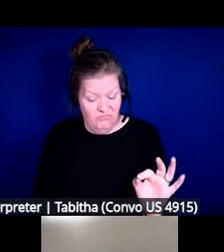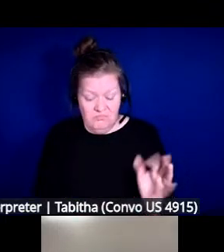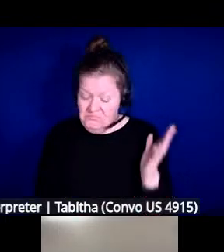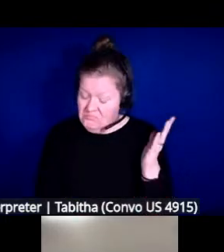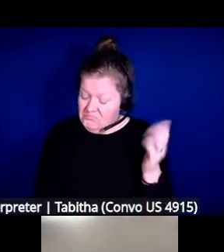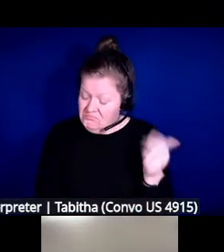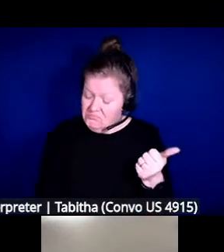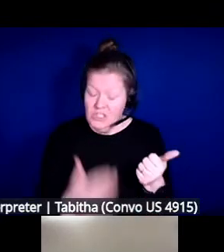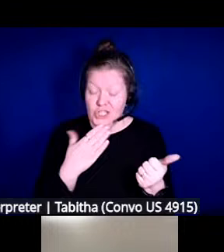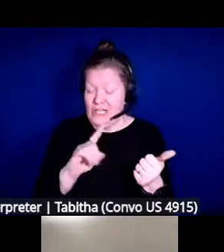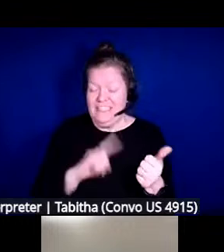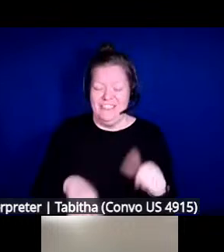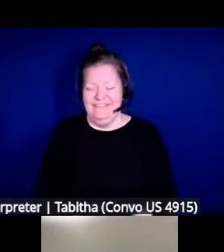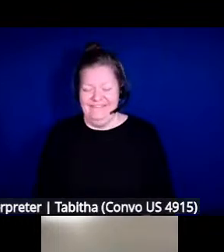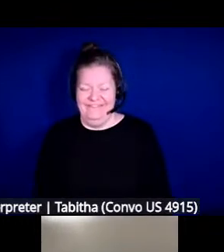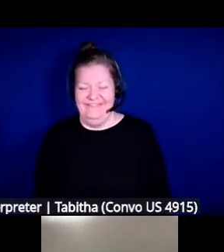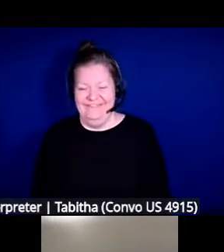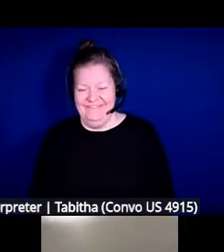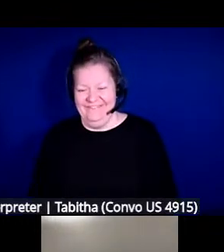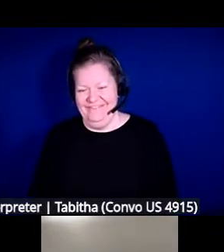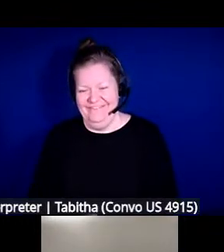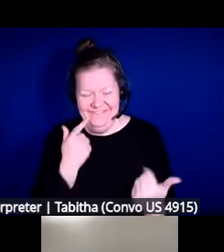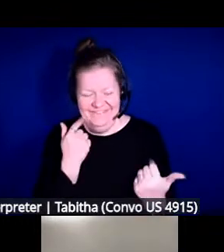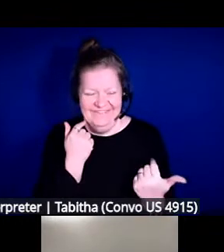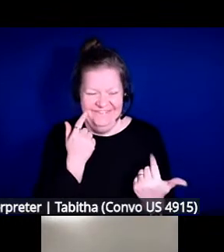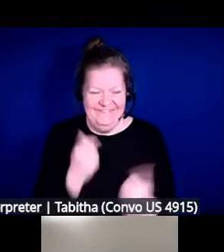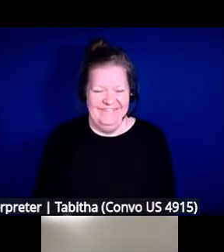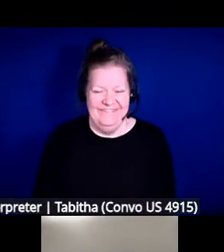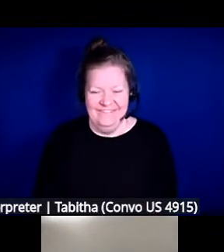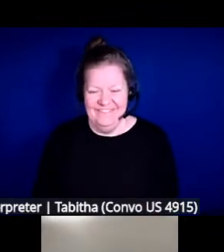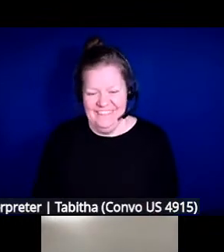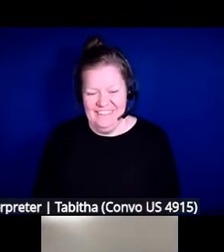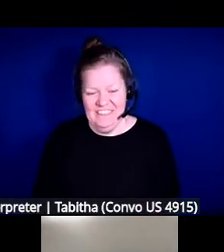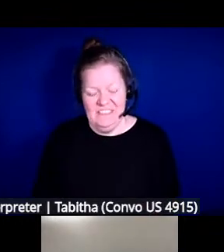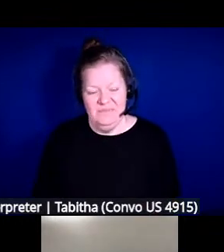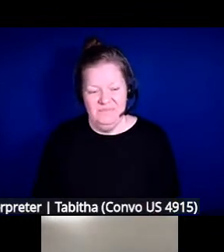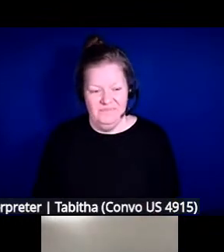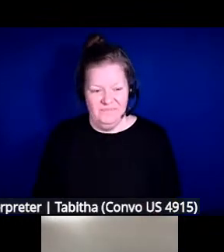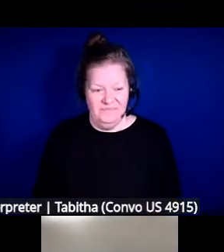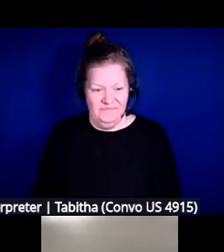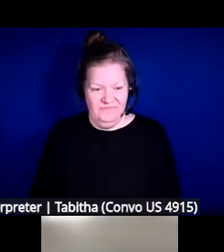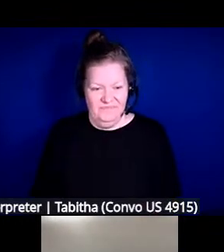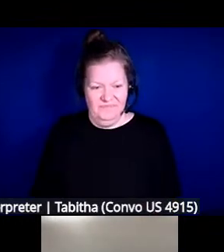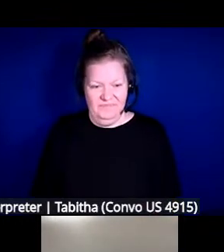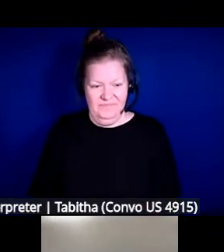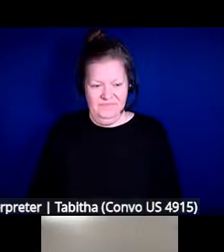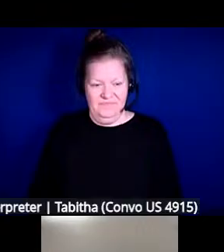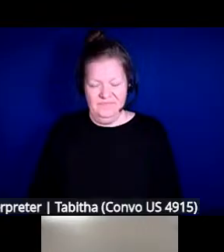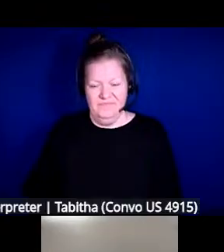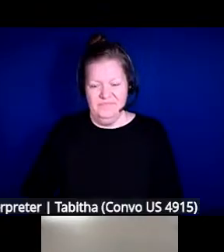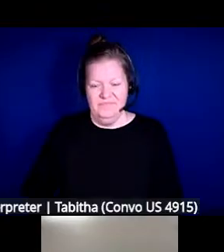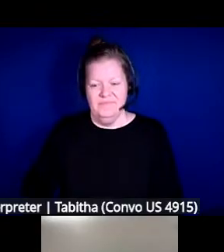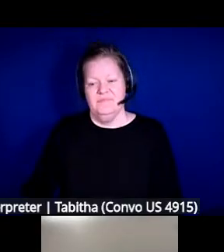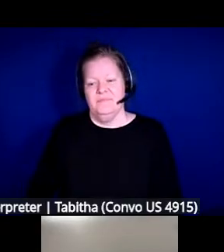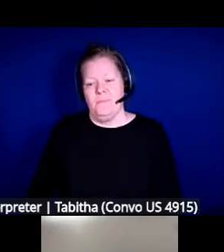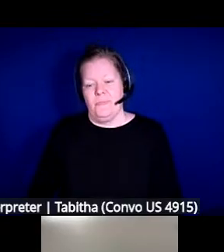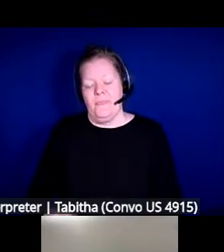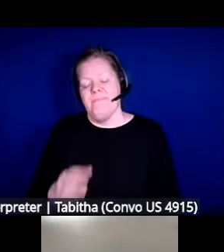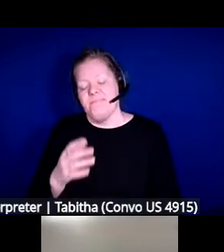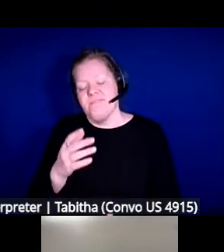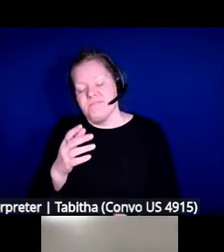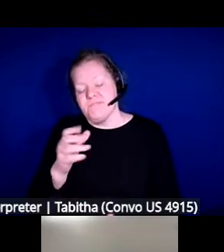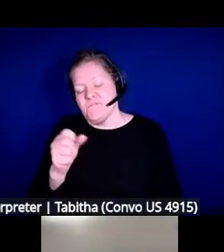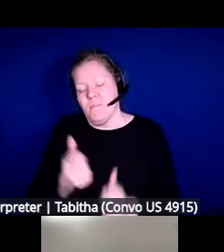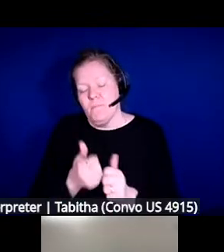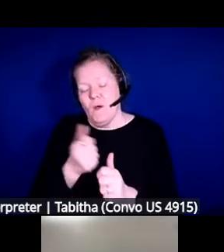Awesome. Good answer. I think it's because they also speak English. Yeah, most of them, but yeah, I